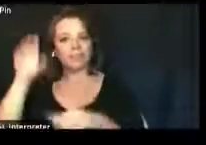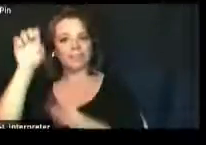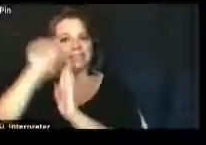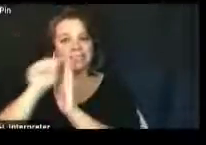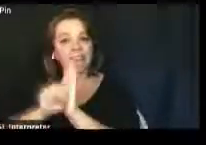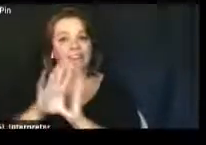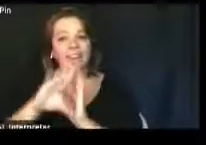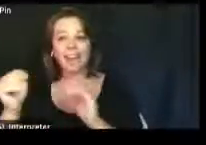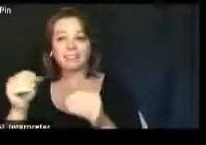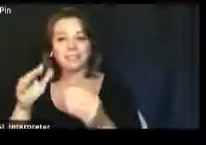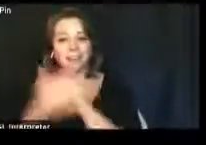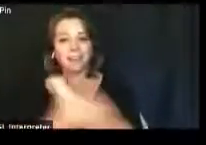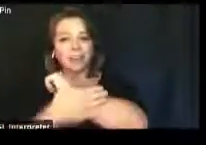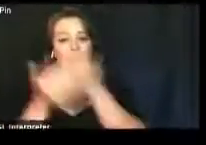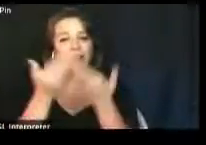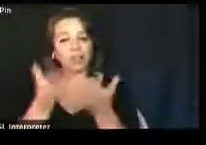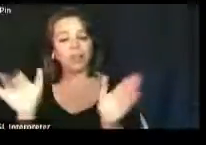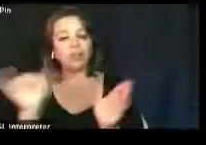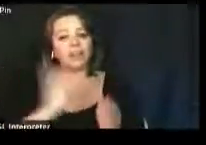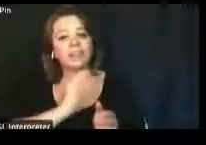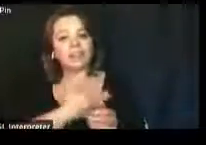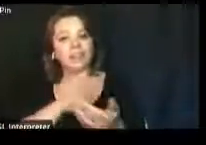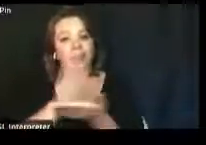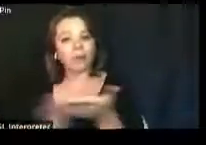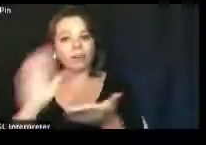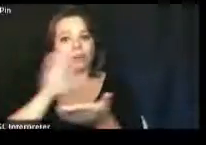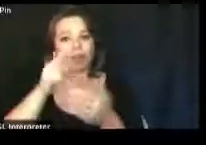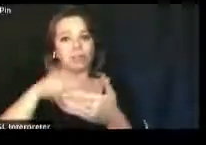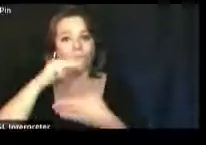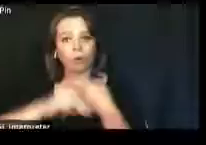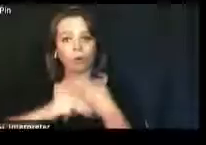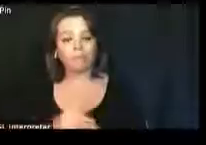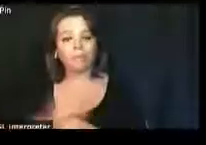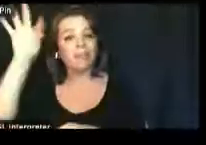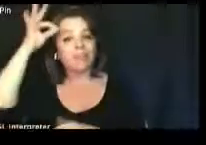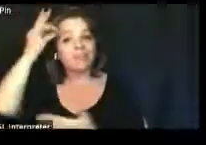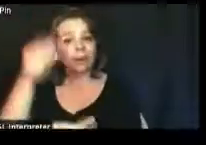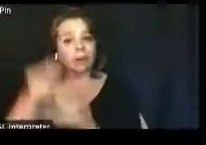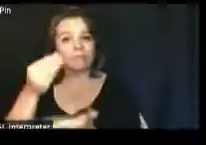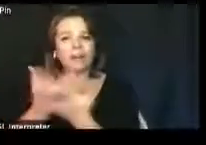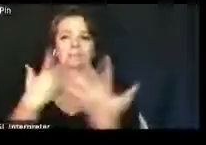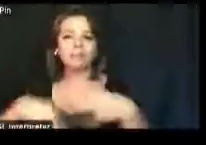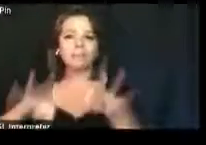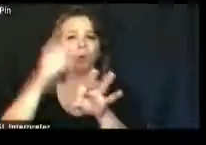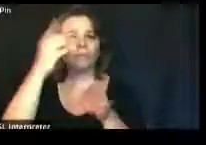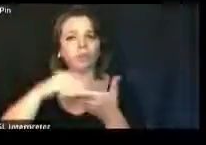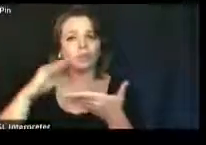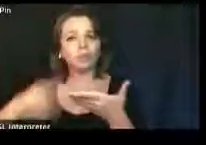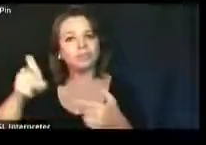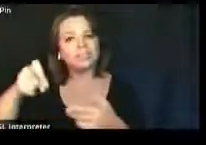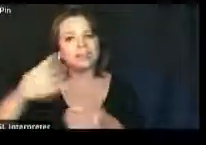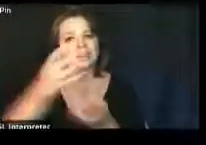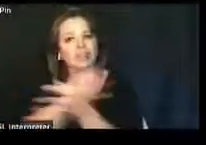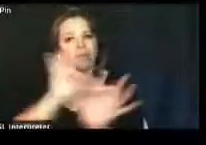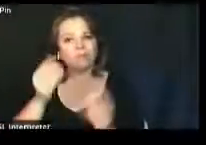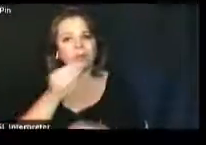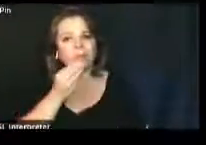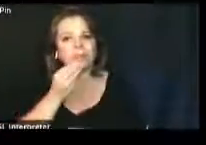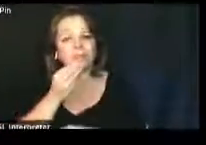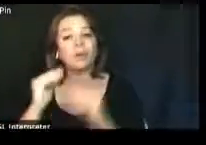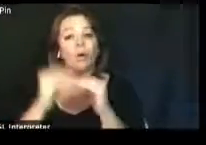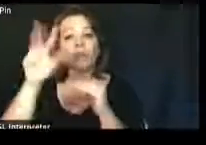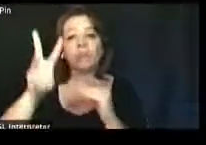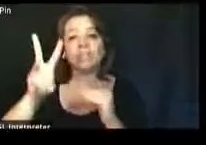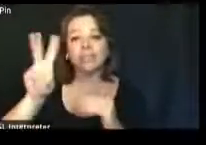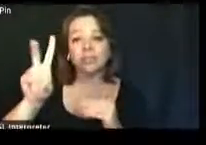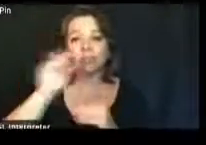Program. Federal funding is critical for our students that need free meals. Over 62% of the students in the Long Beach Unified